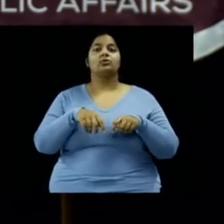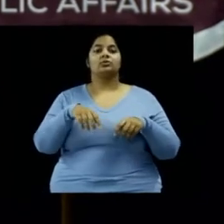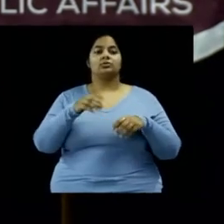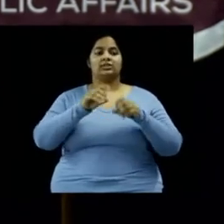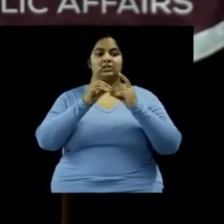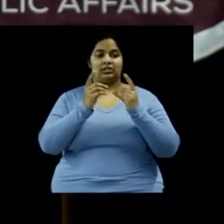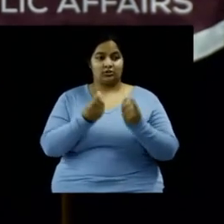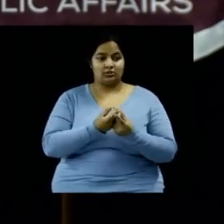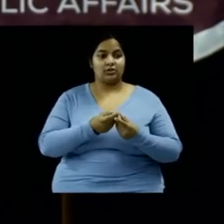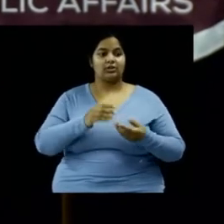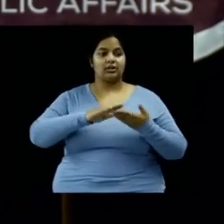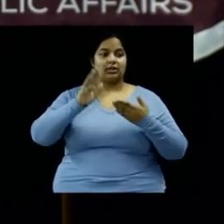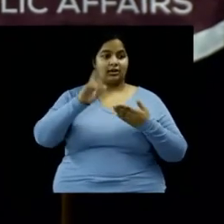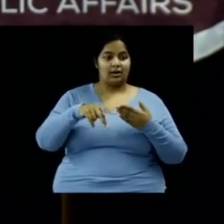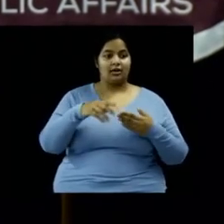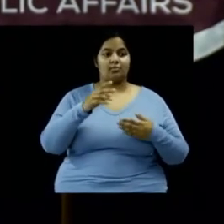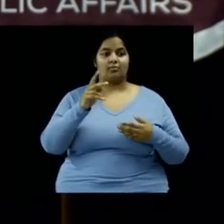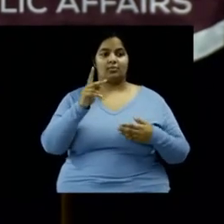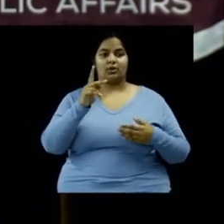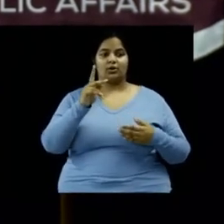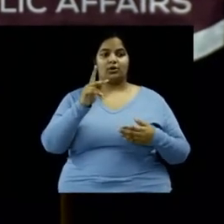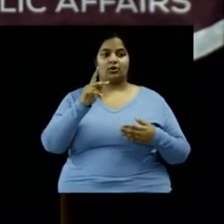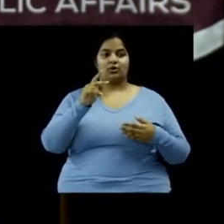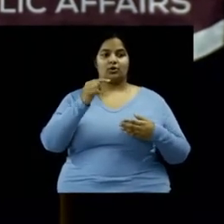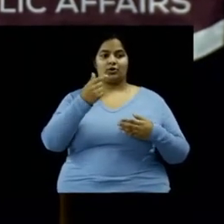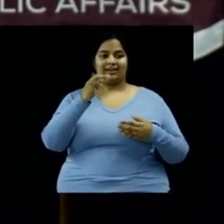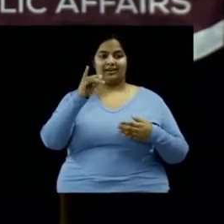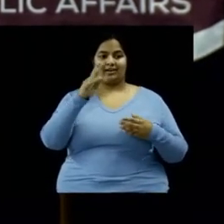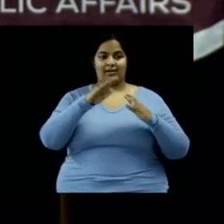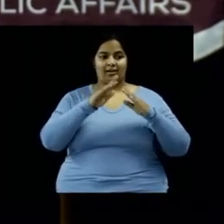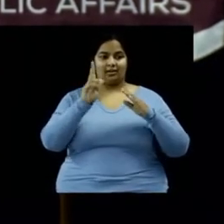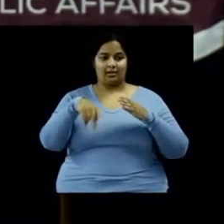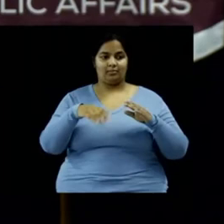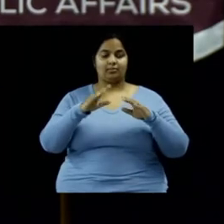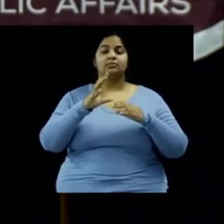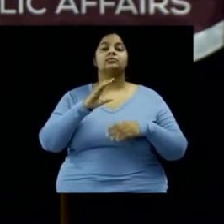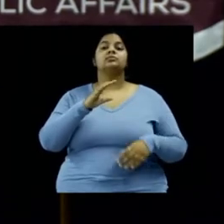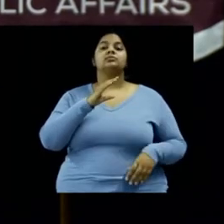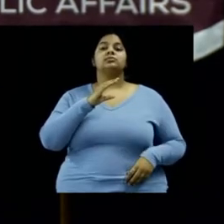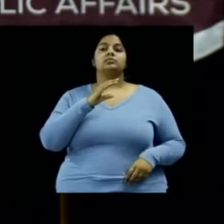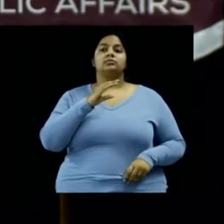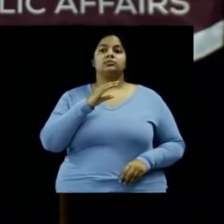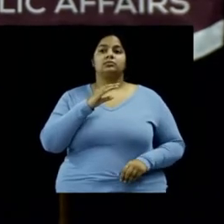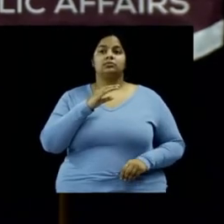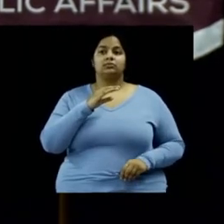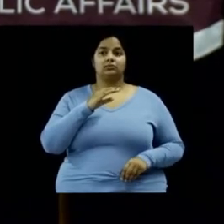Up, Green It Up campaign for Councilmember Larry Green,